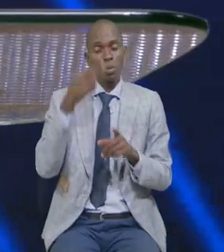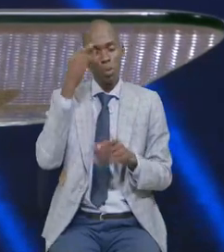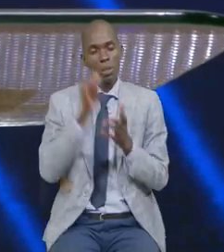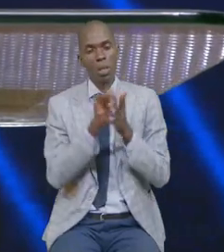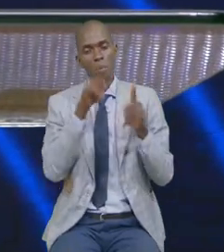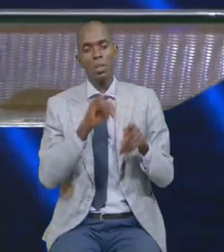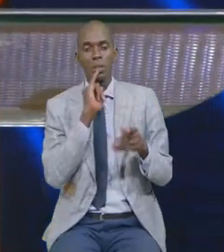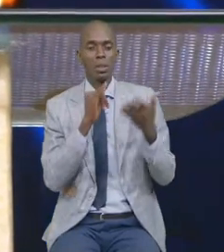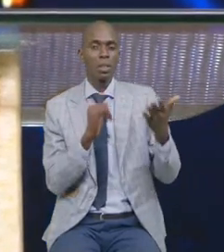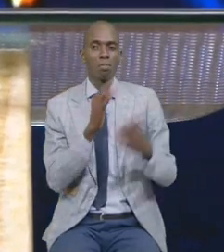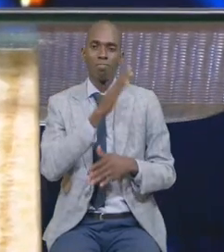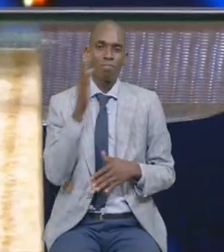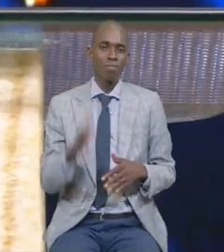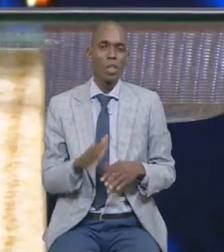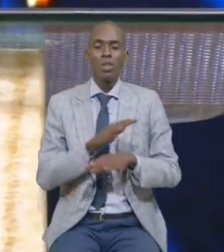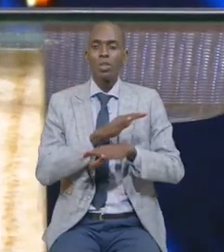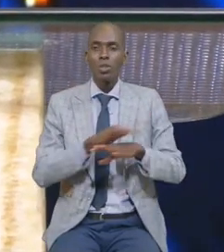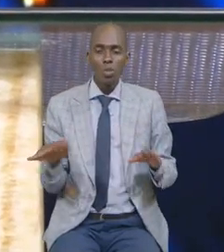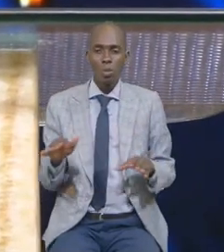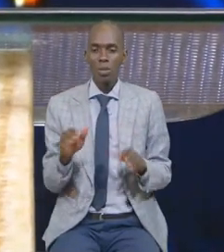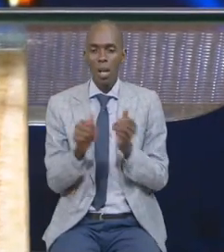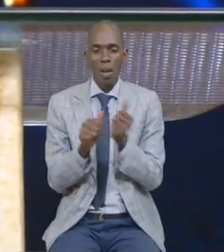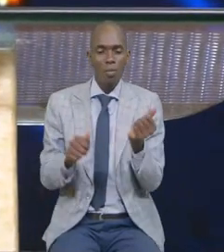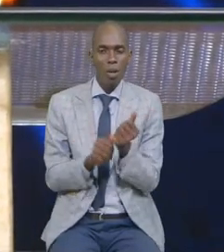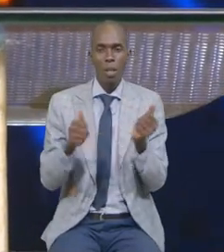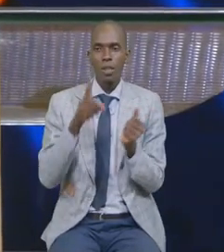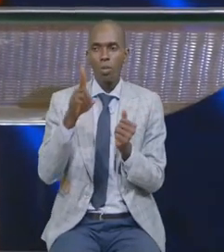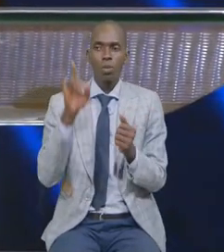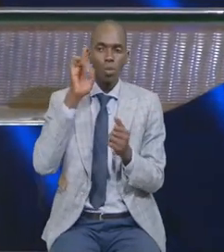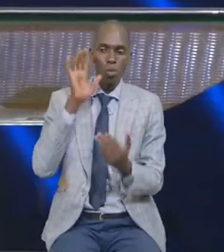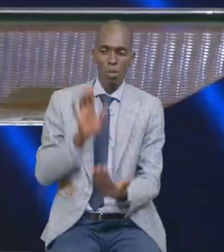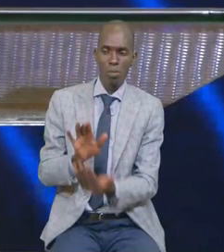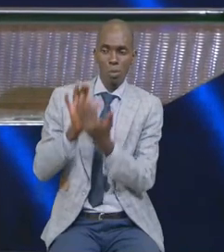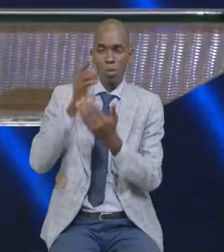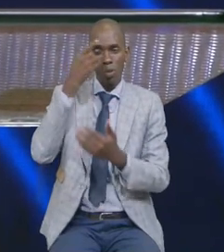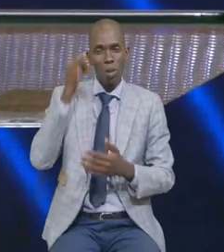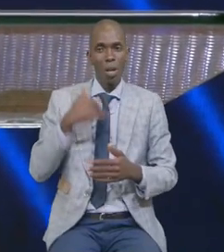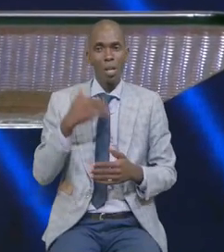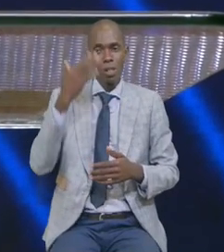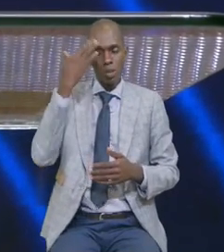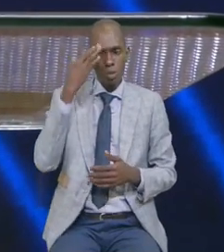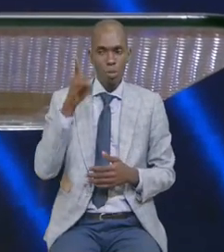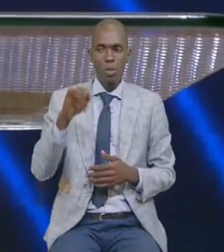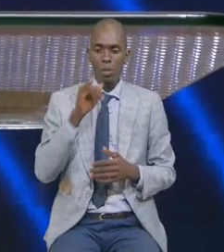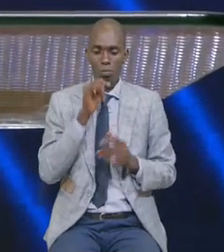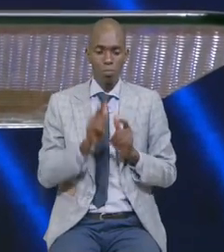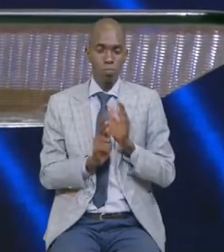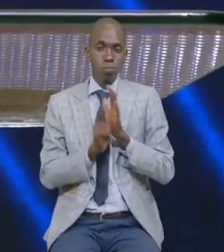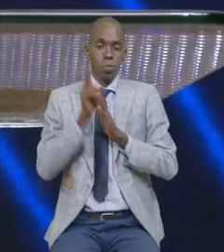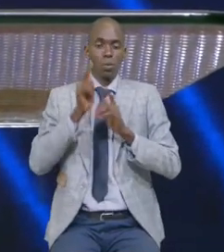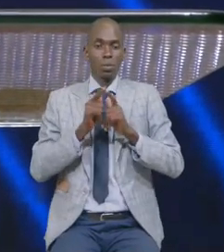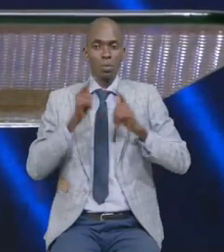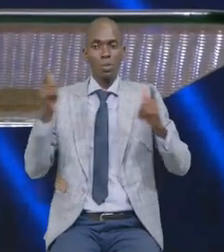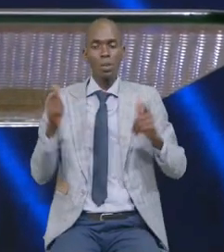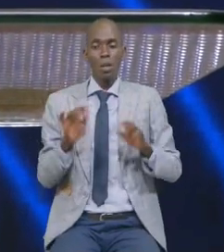avoid anybody you have to face because I know his mind, I know his stature. Fear will rule your